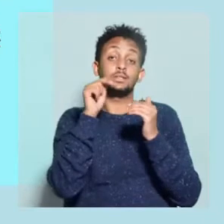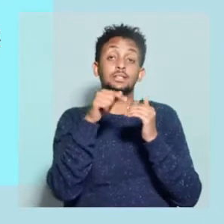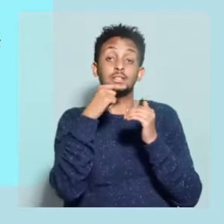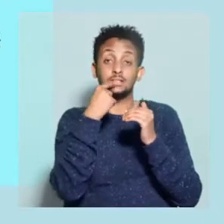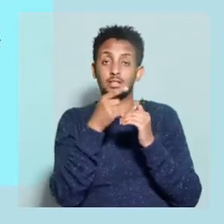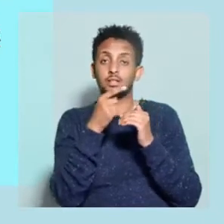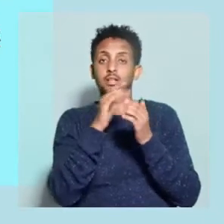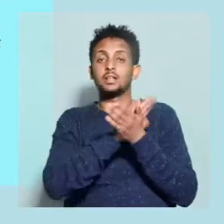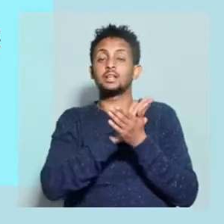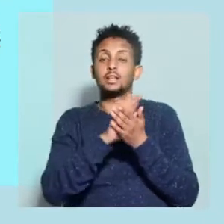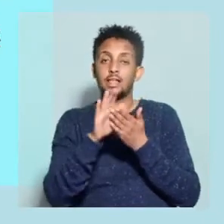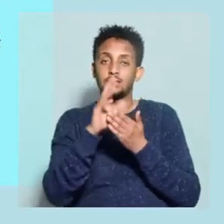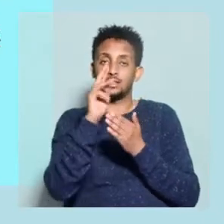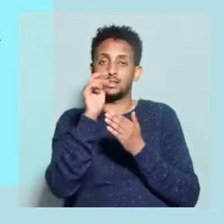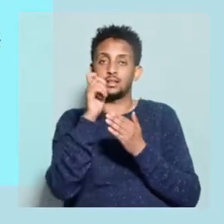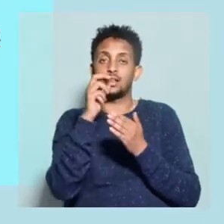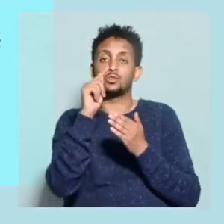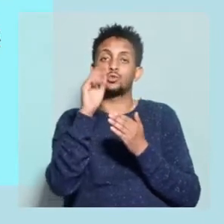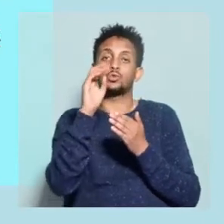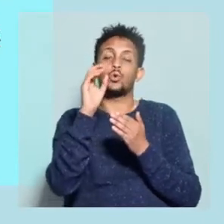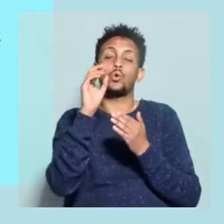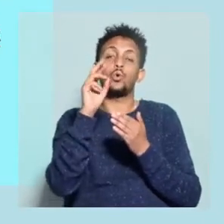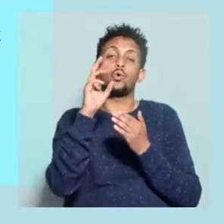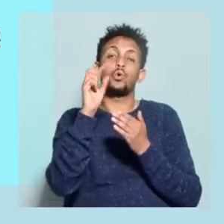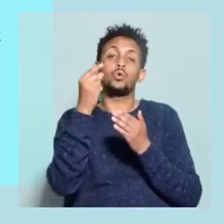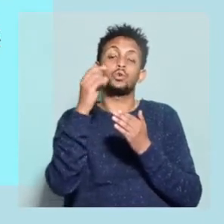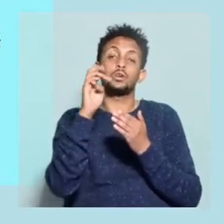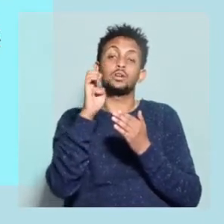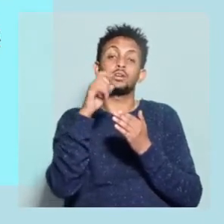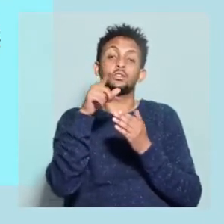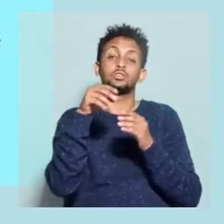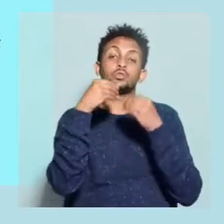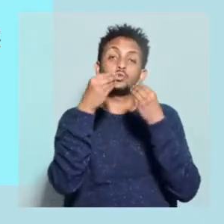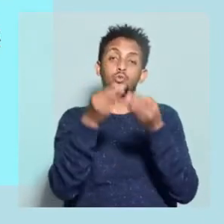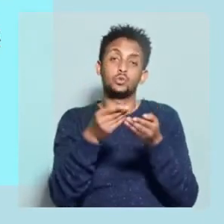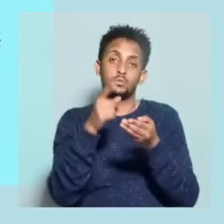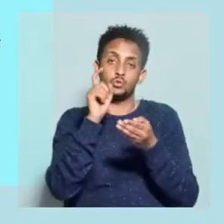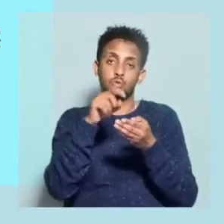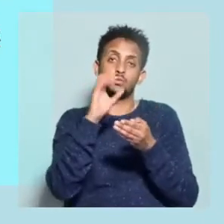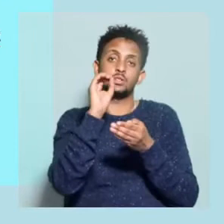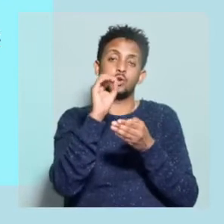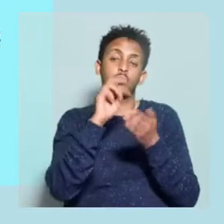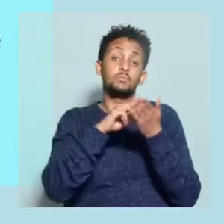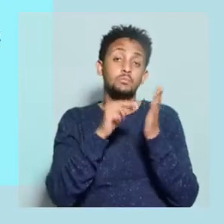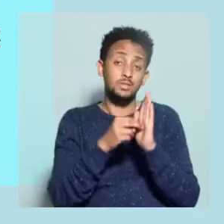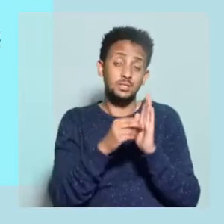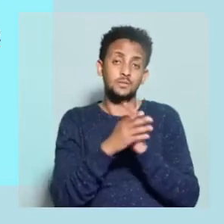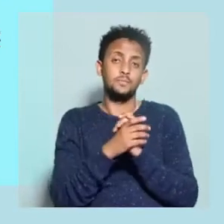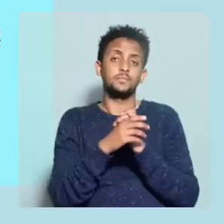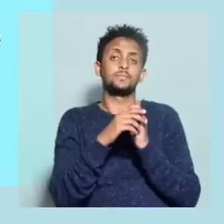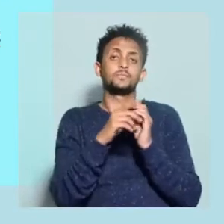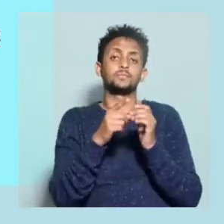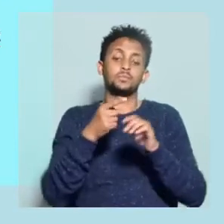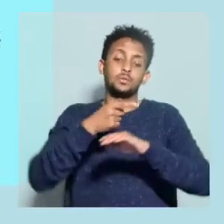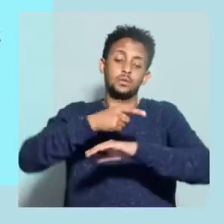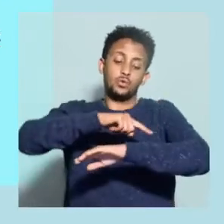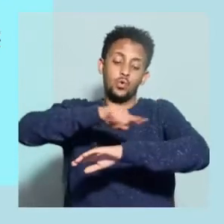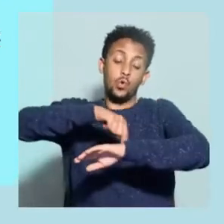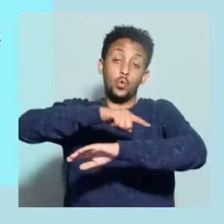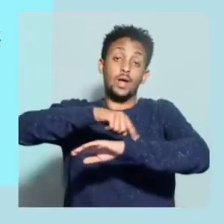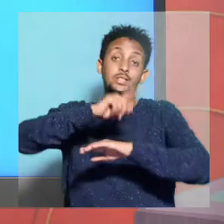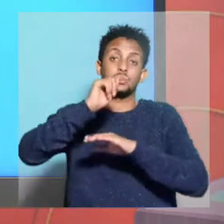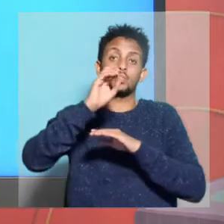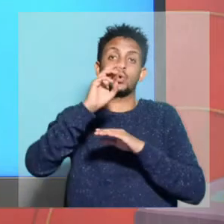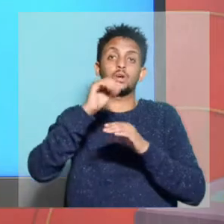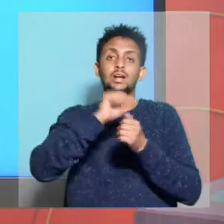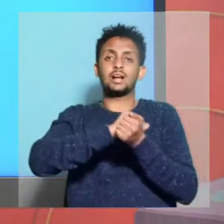that the net torque on a given pivotal point should be 0, meaning clockwise torque